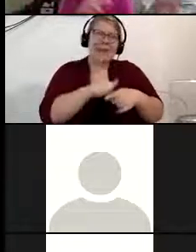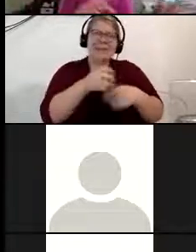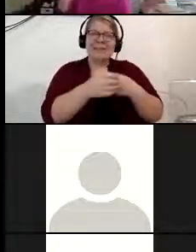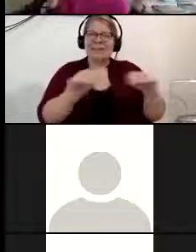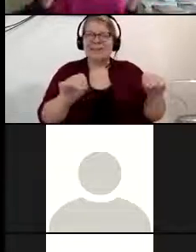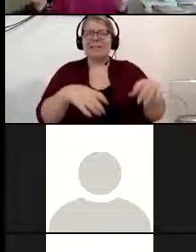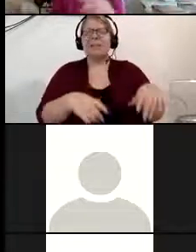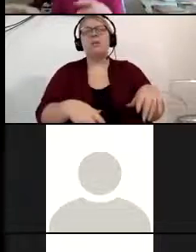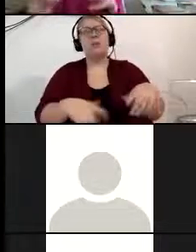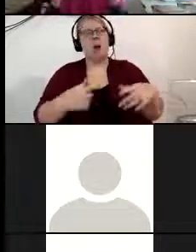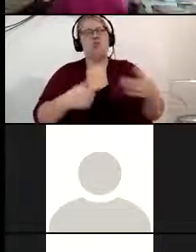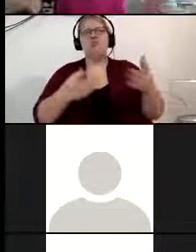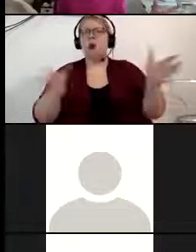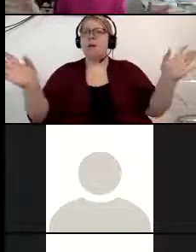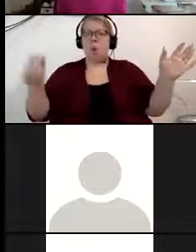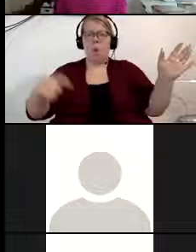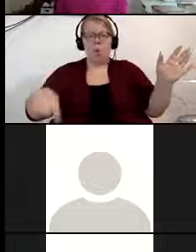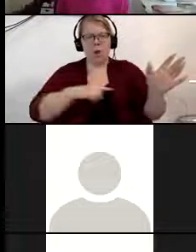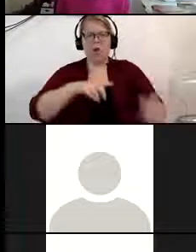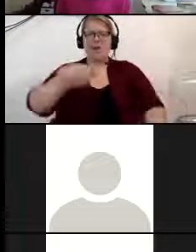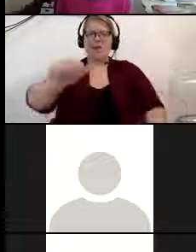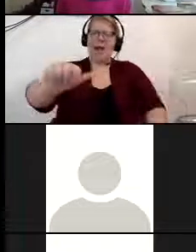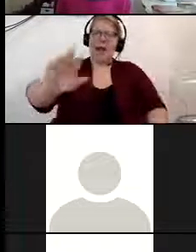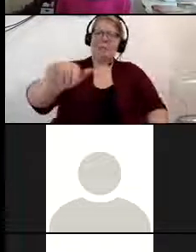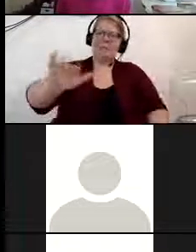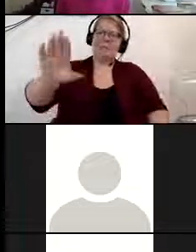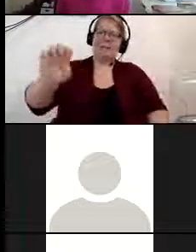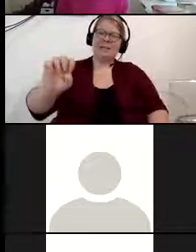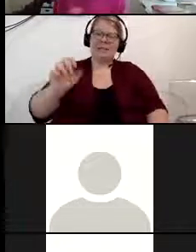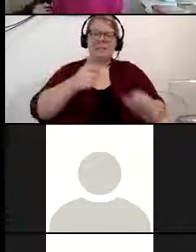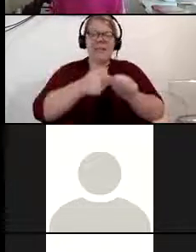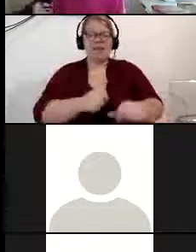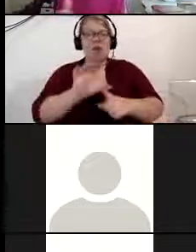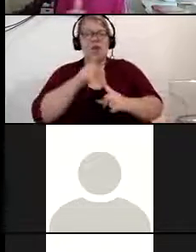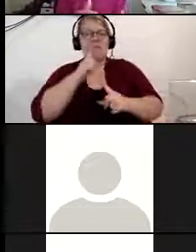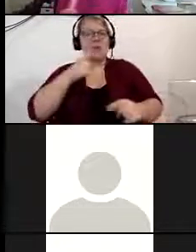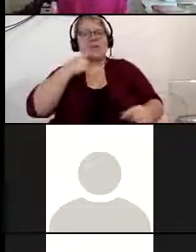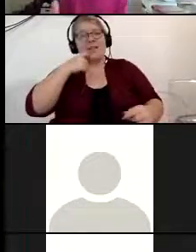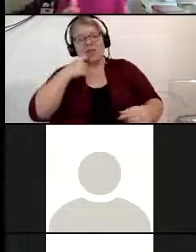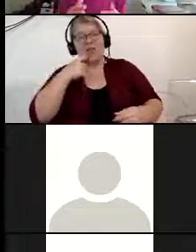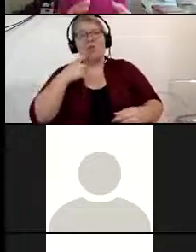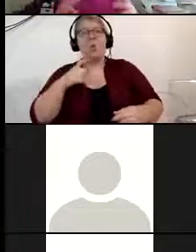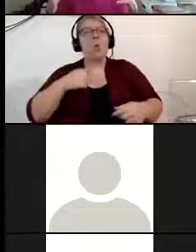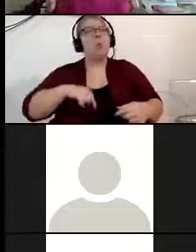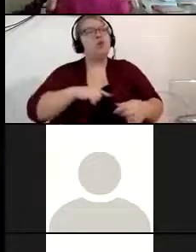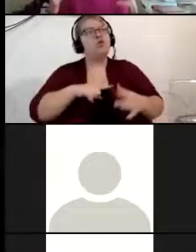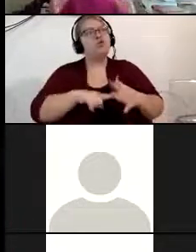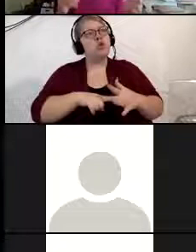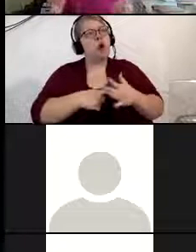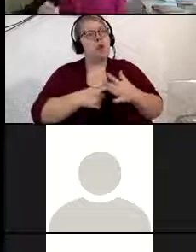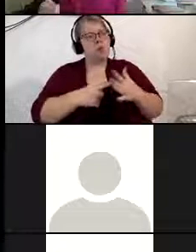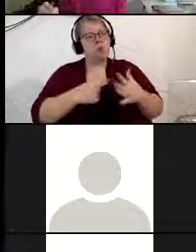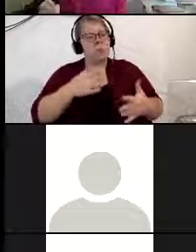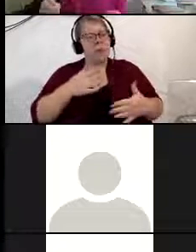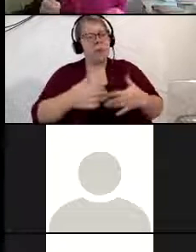an abstinence based culture in many ways when it comes to addiction. Now we're making inroads and coming